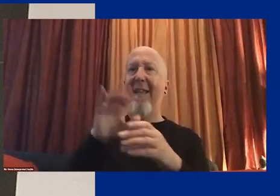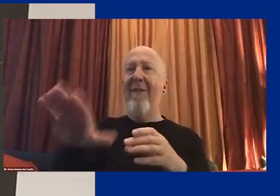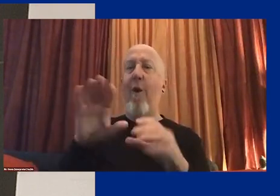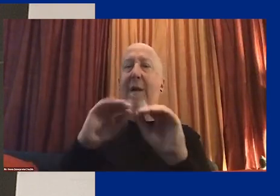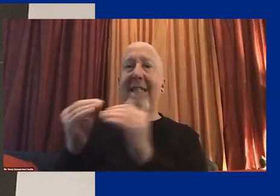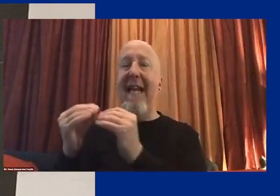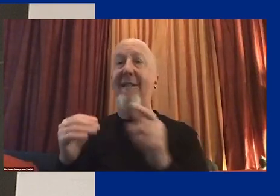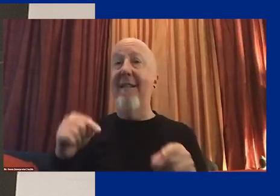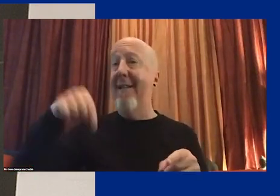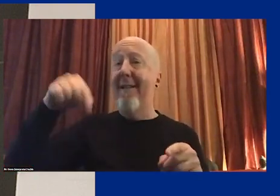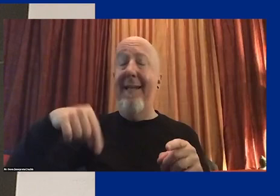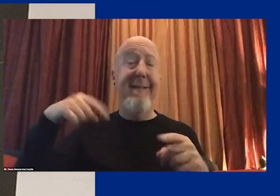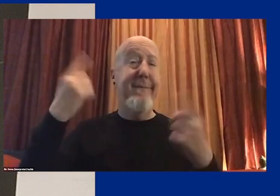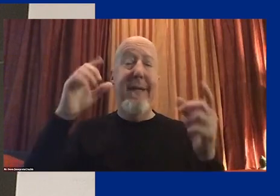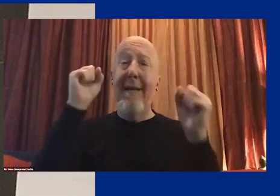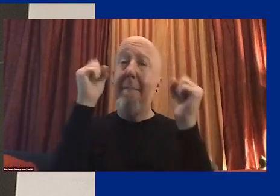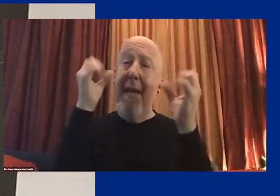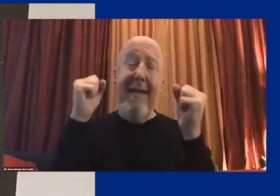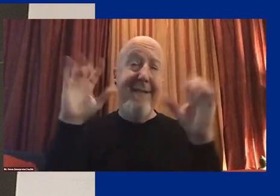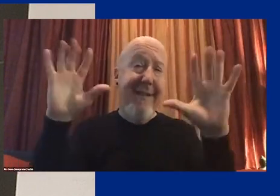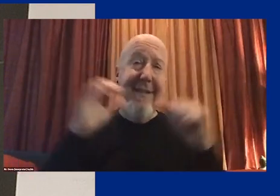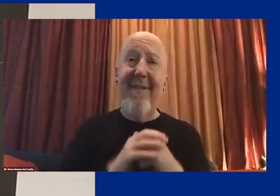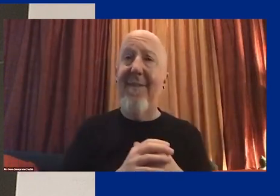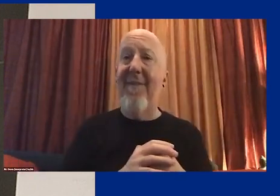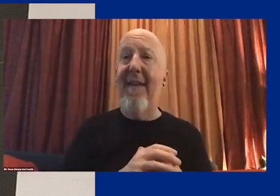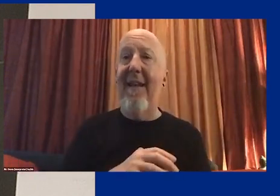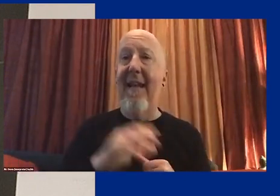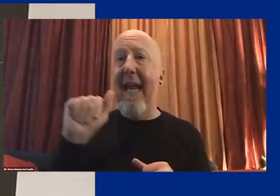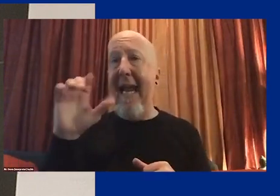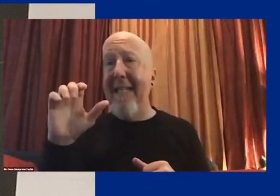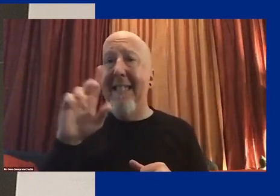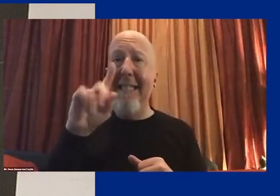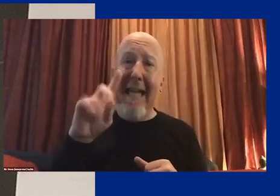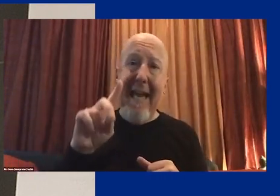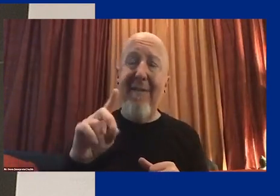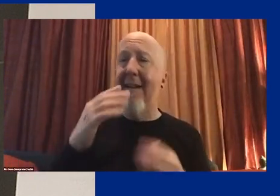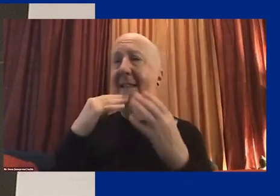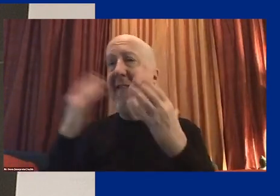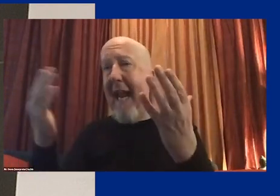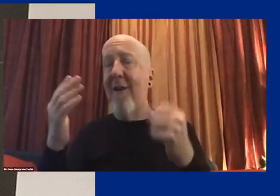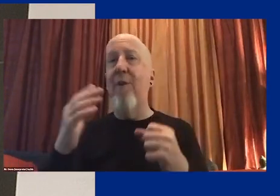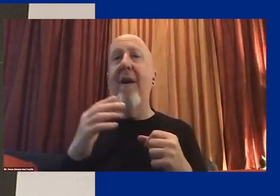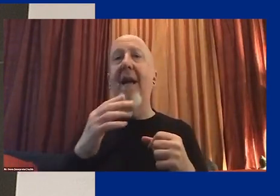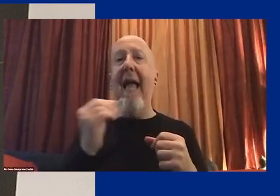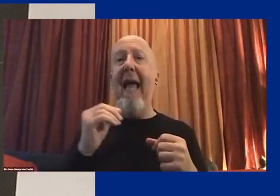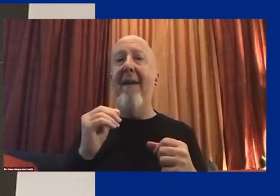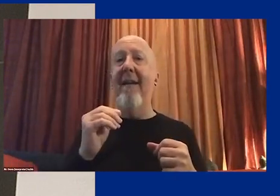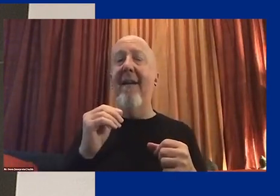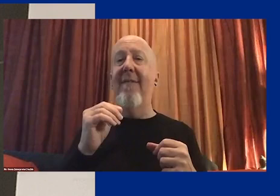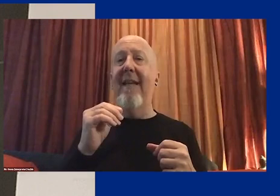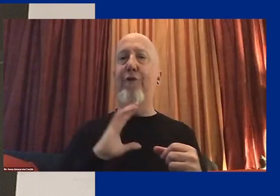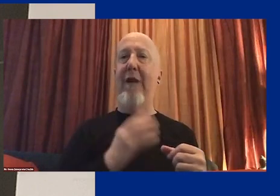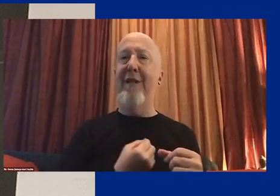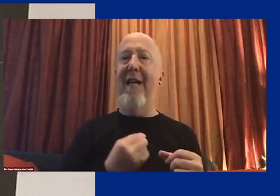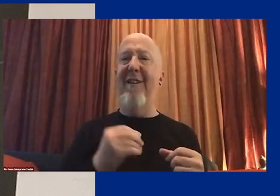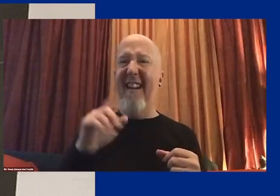This has been incredible. AC and David, thank you. And the transgender legal, it's so funny because your